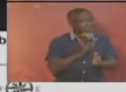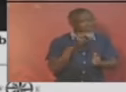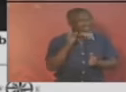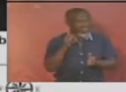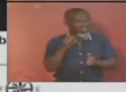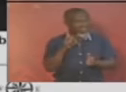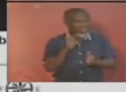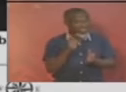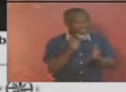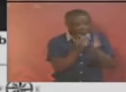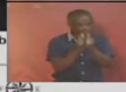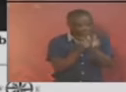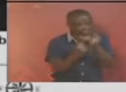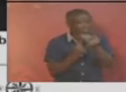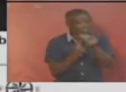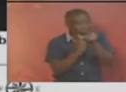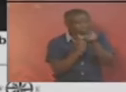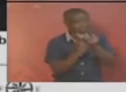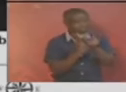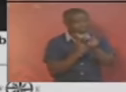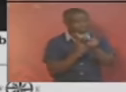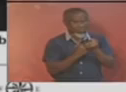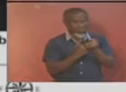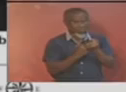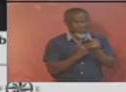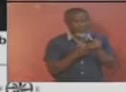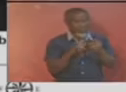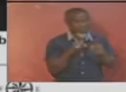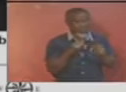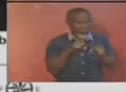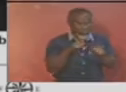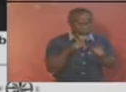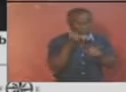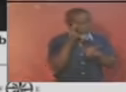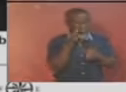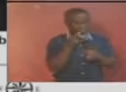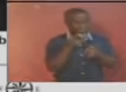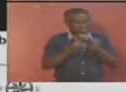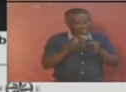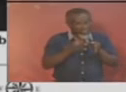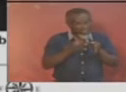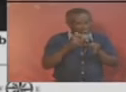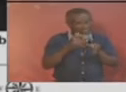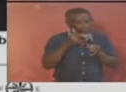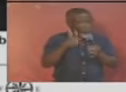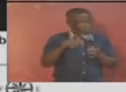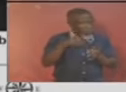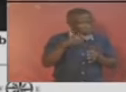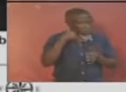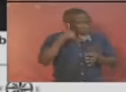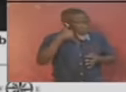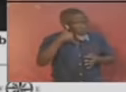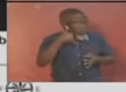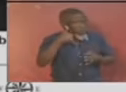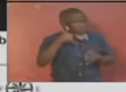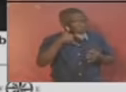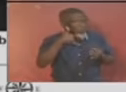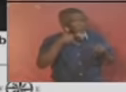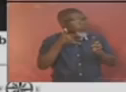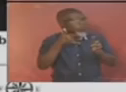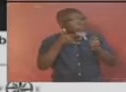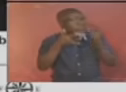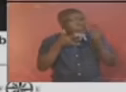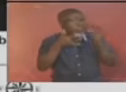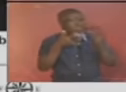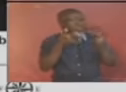is expected to display with the contact tracing. We're seeing that the contact tracing, linking out from the cases that